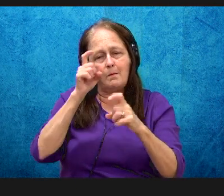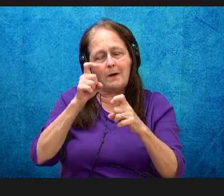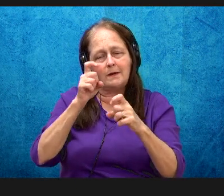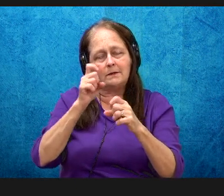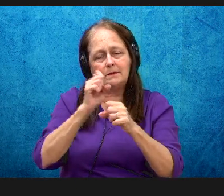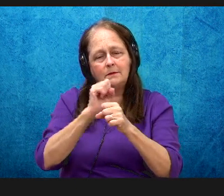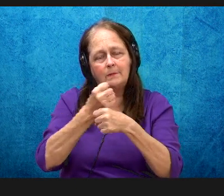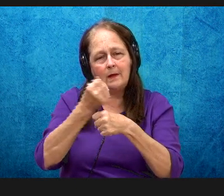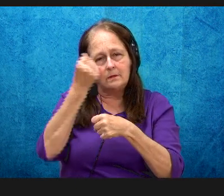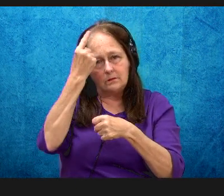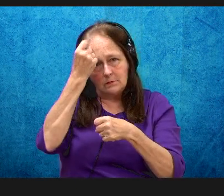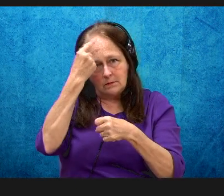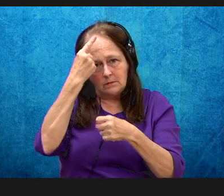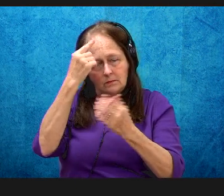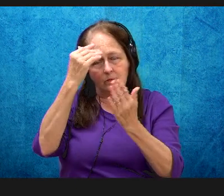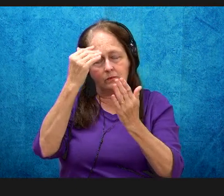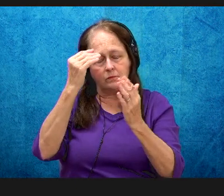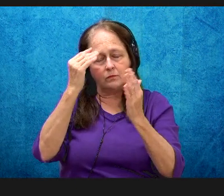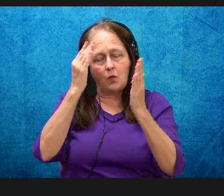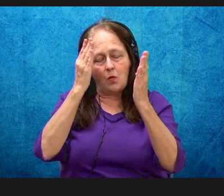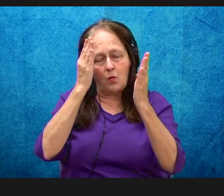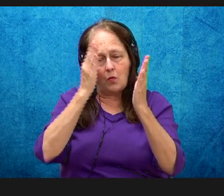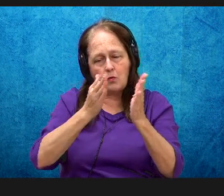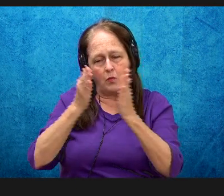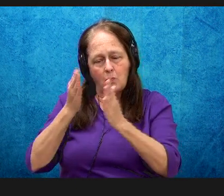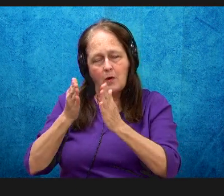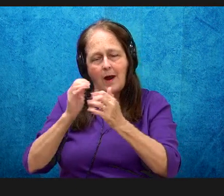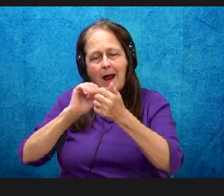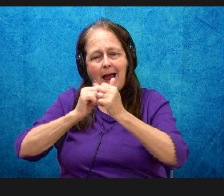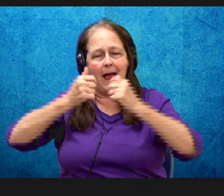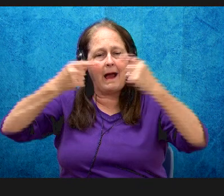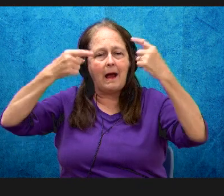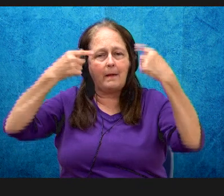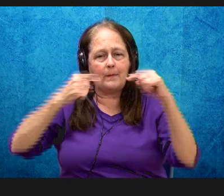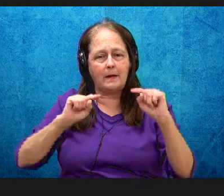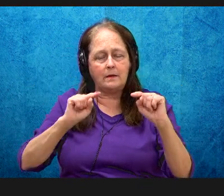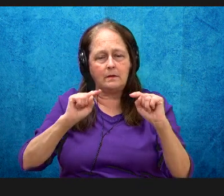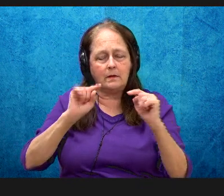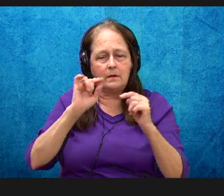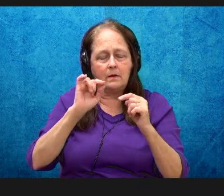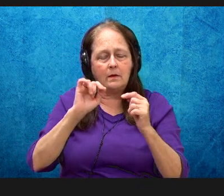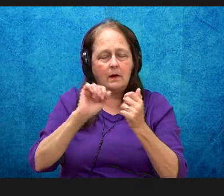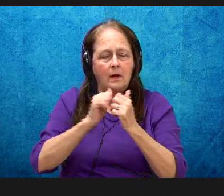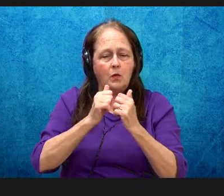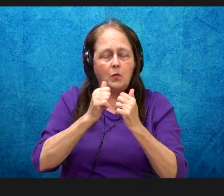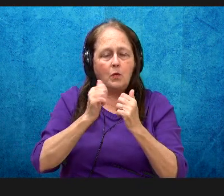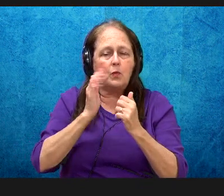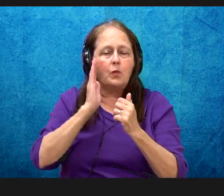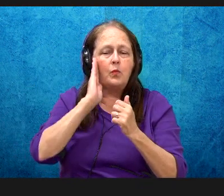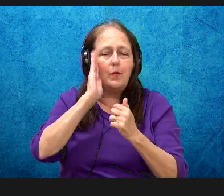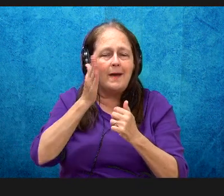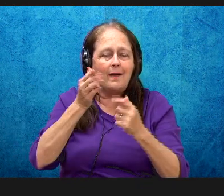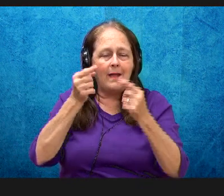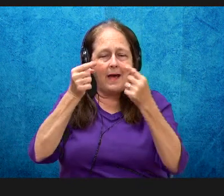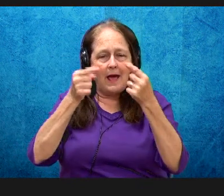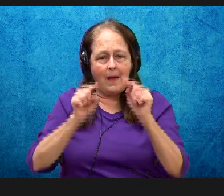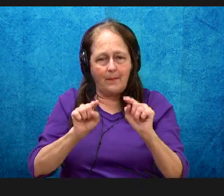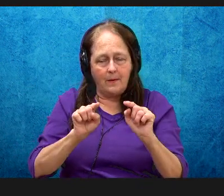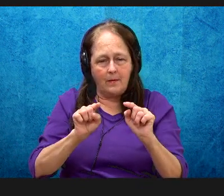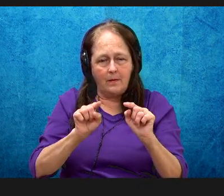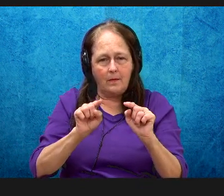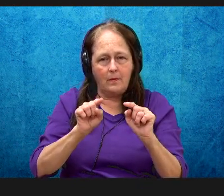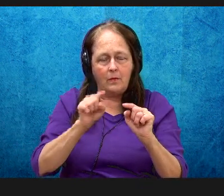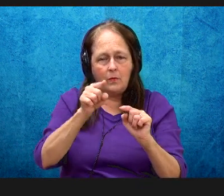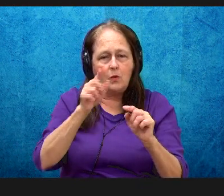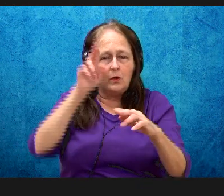is when the passage is written in the order of how the events happened or how they will happen. So